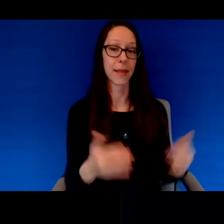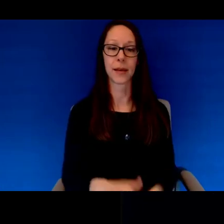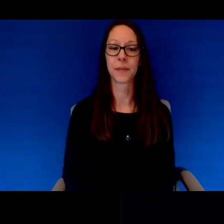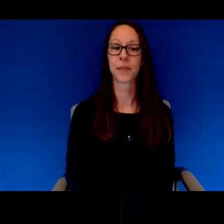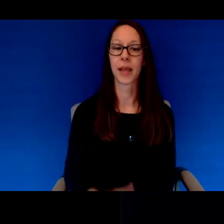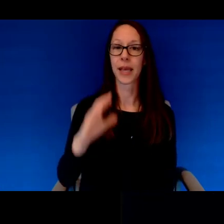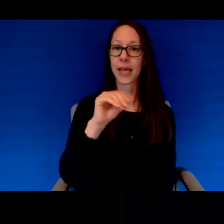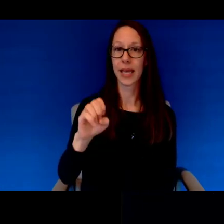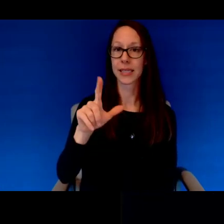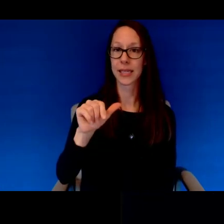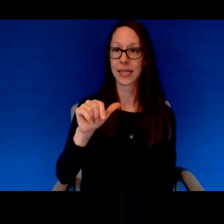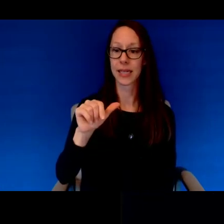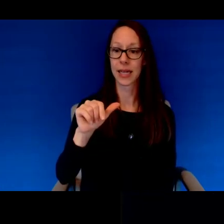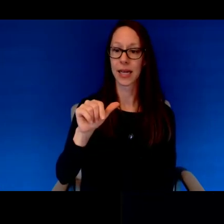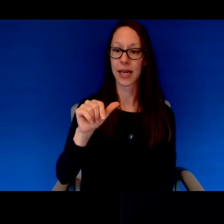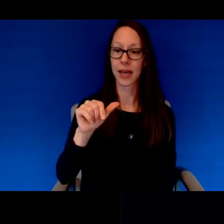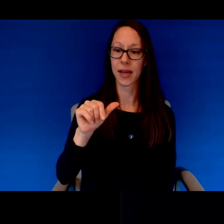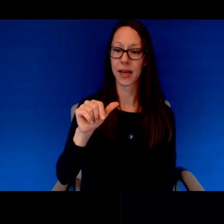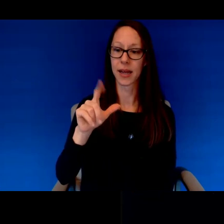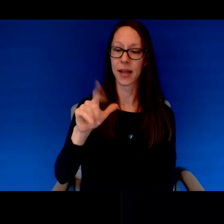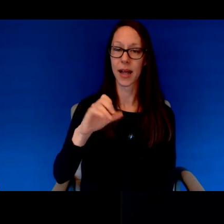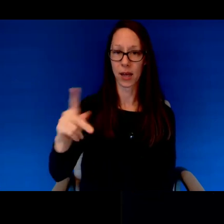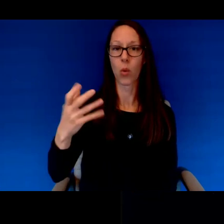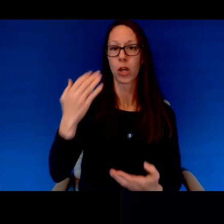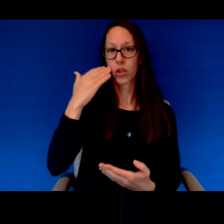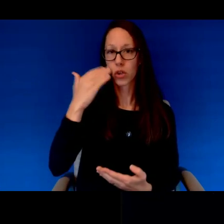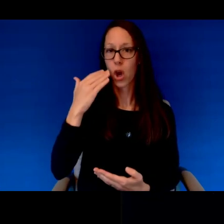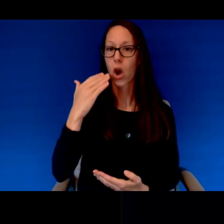know, does climate change affect plants growing on the moon?